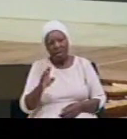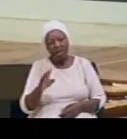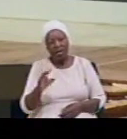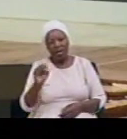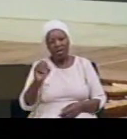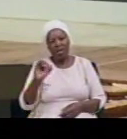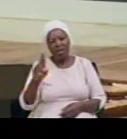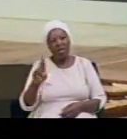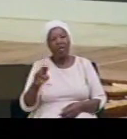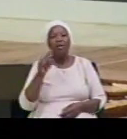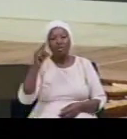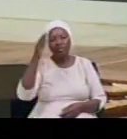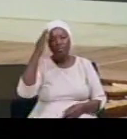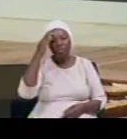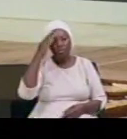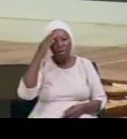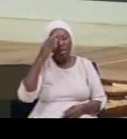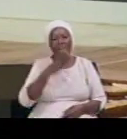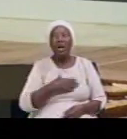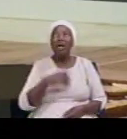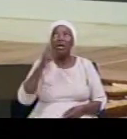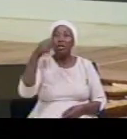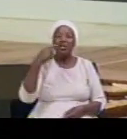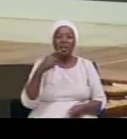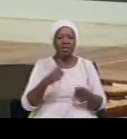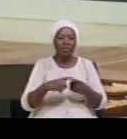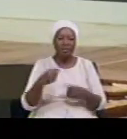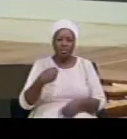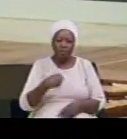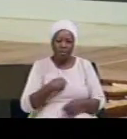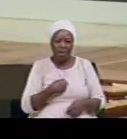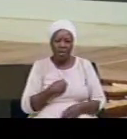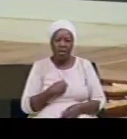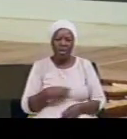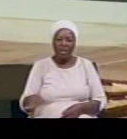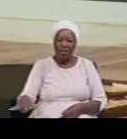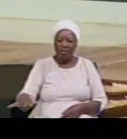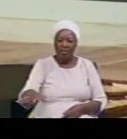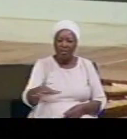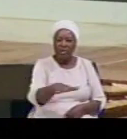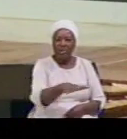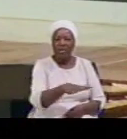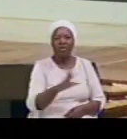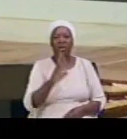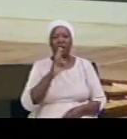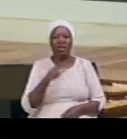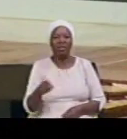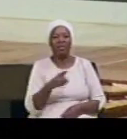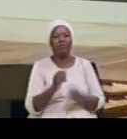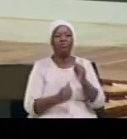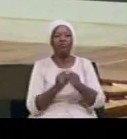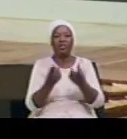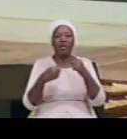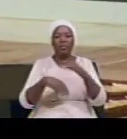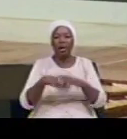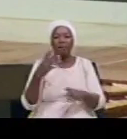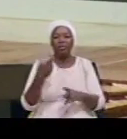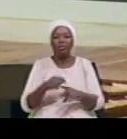unto me, These are they which came out of great